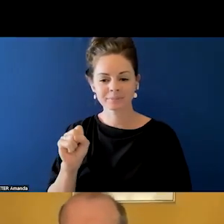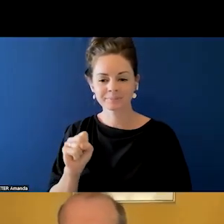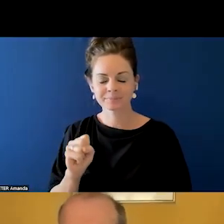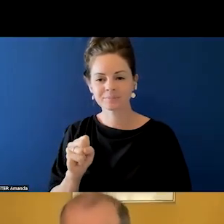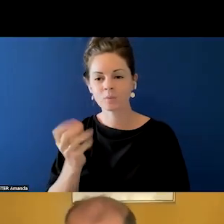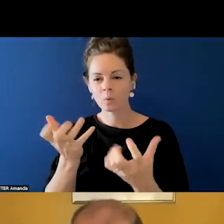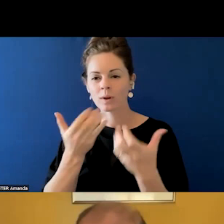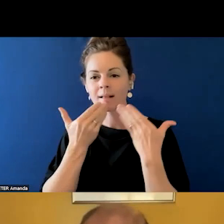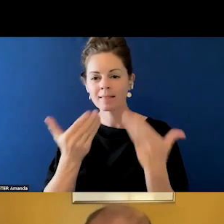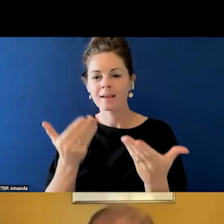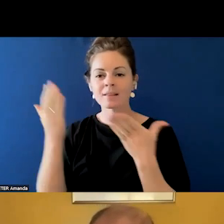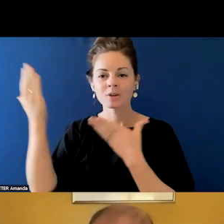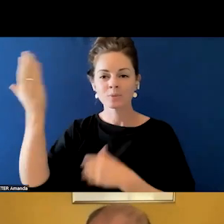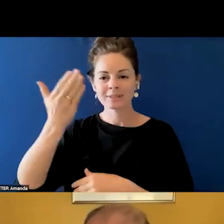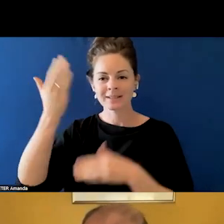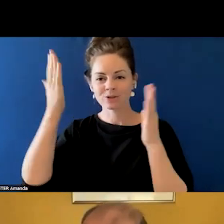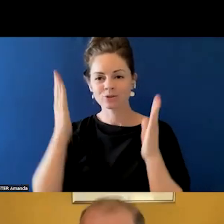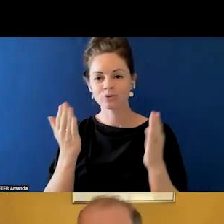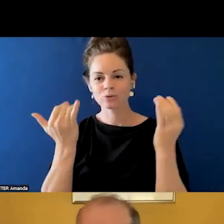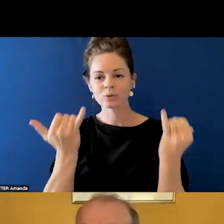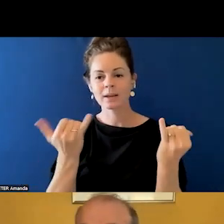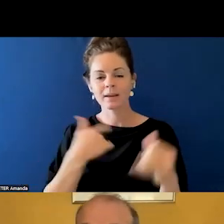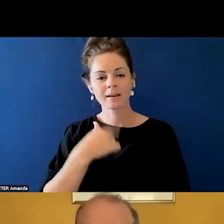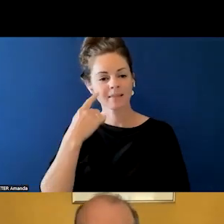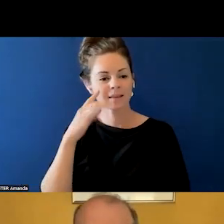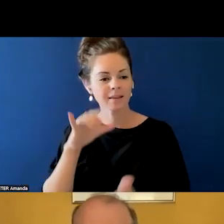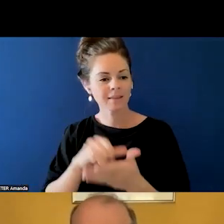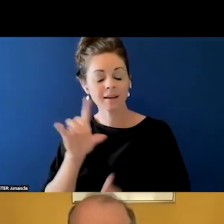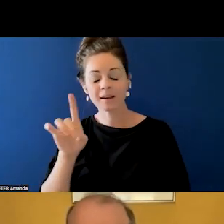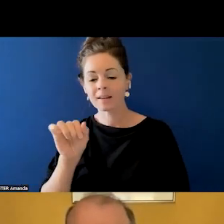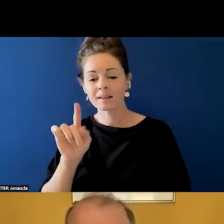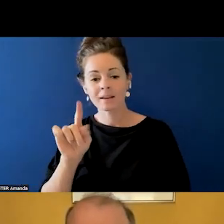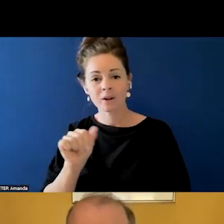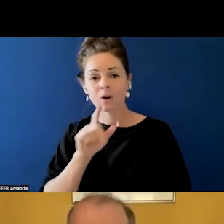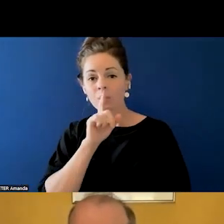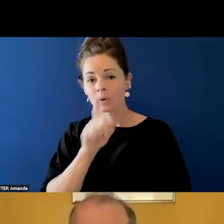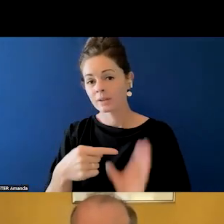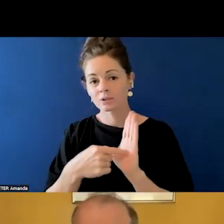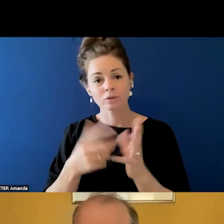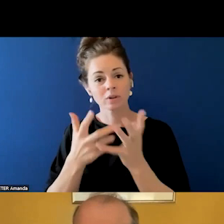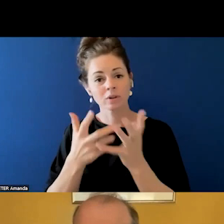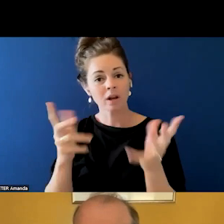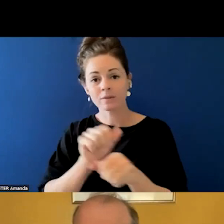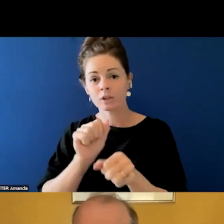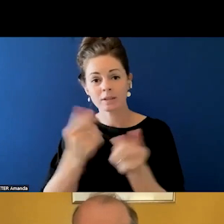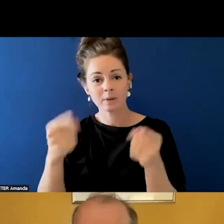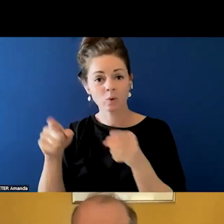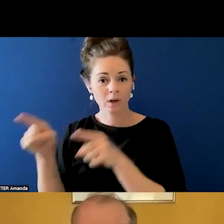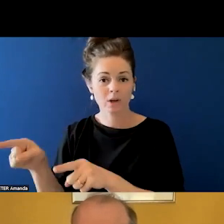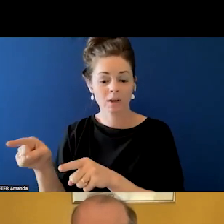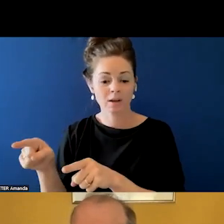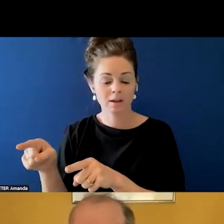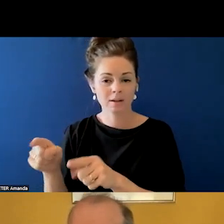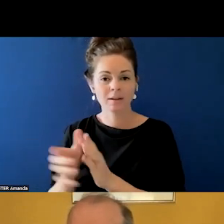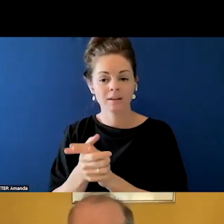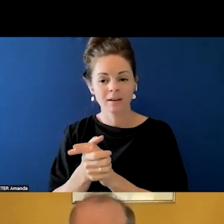thank the presenters today. I think that the data really reflects a lot of the work that's been going on and the attention